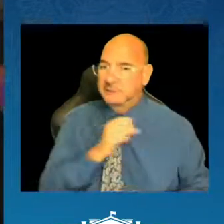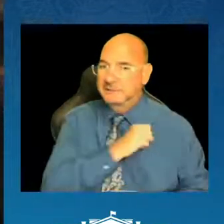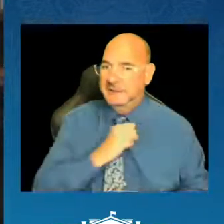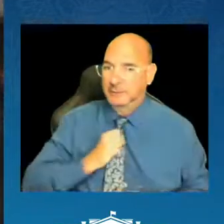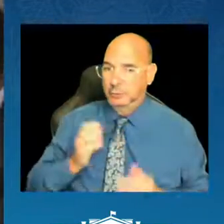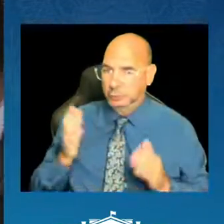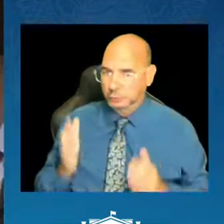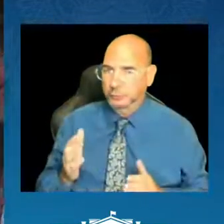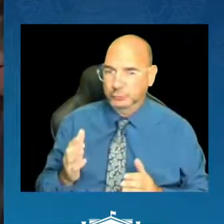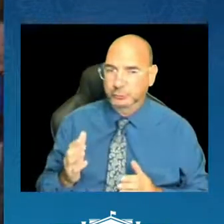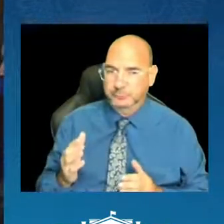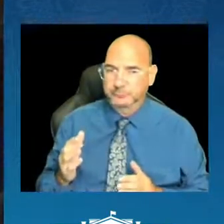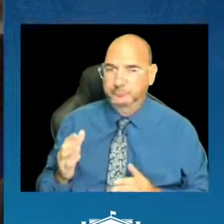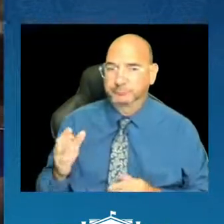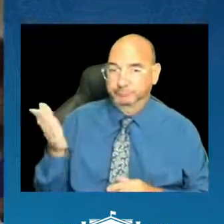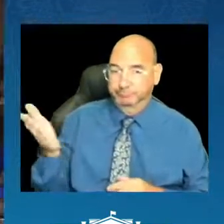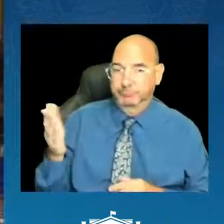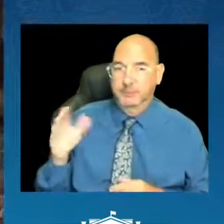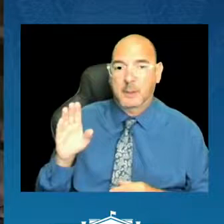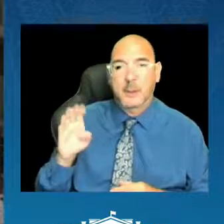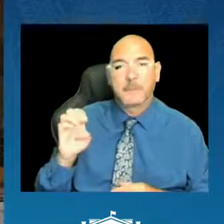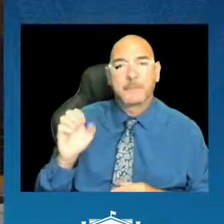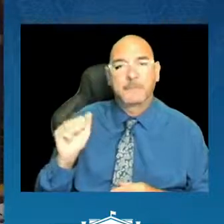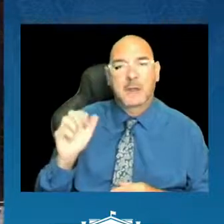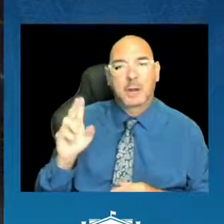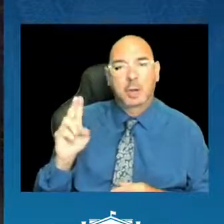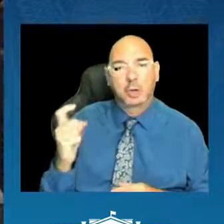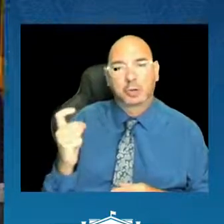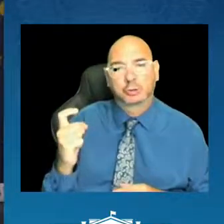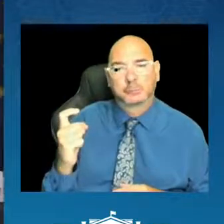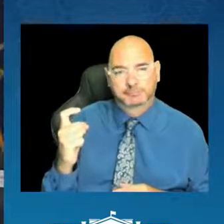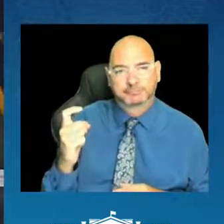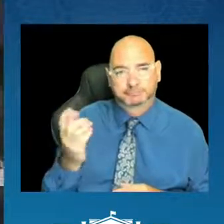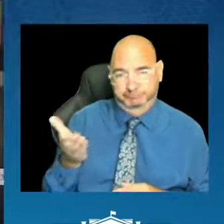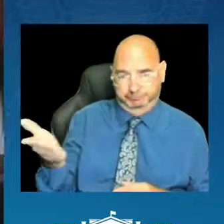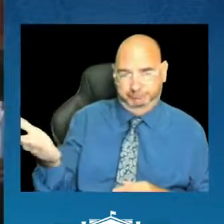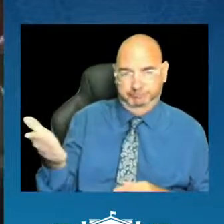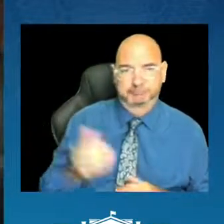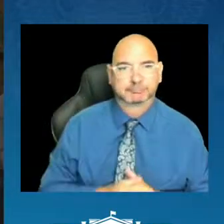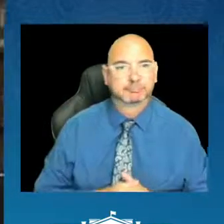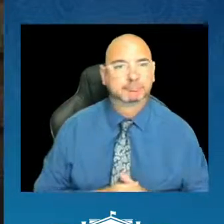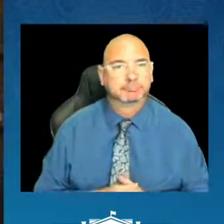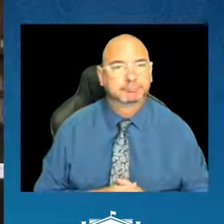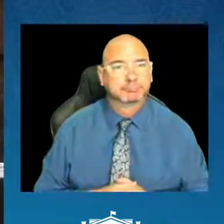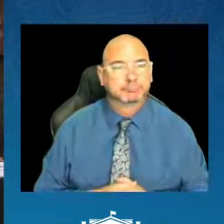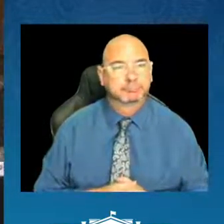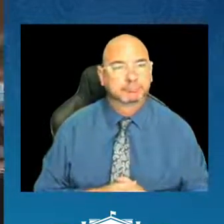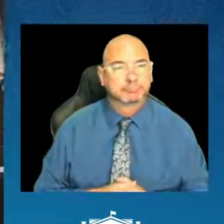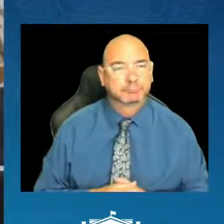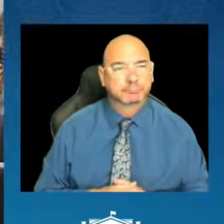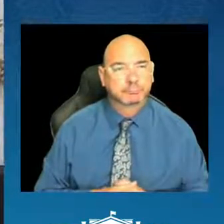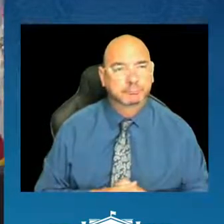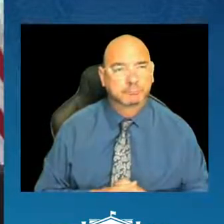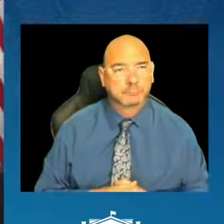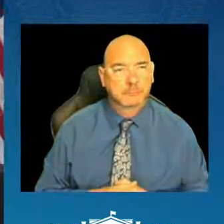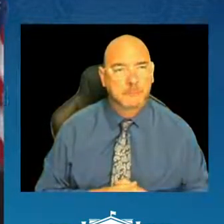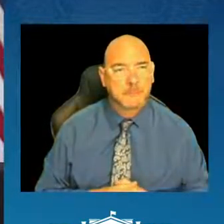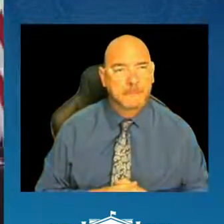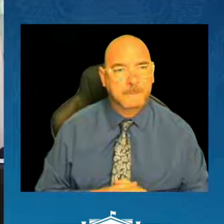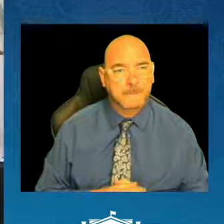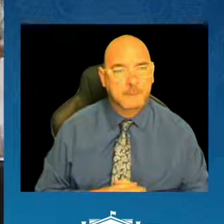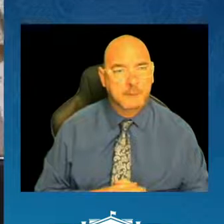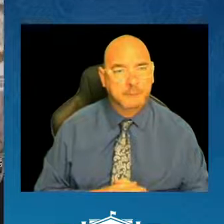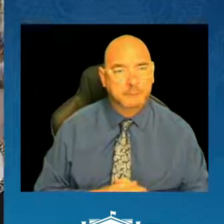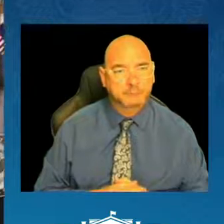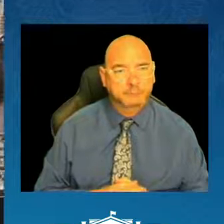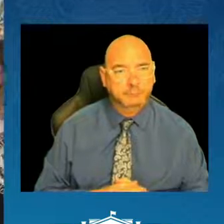Jean Quinlan. First, let me say I am so excited and grateful to you, Madam Vice President, for